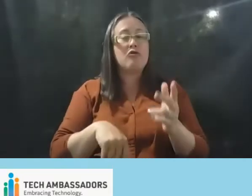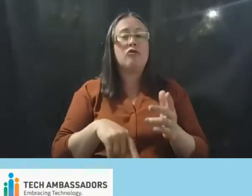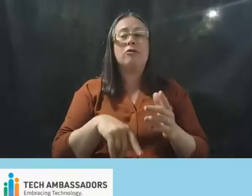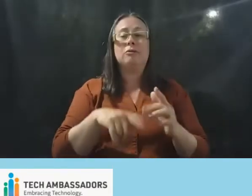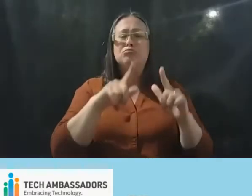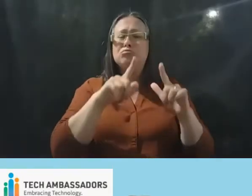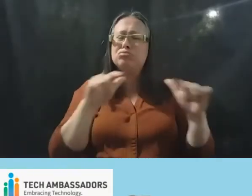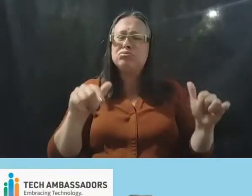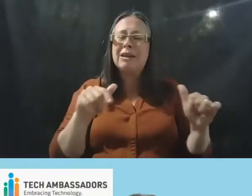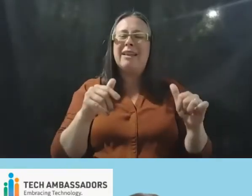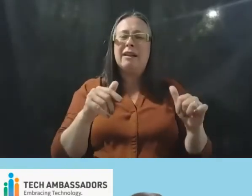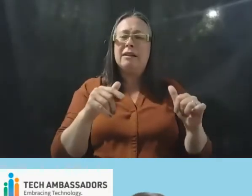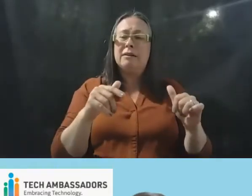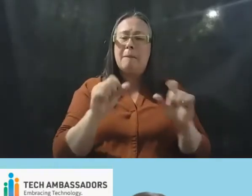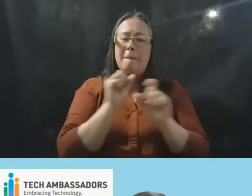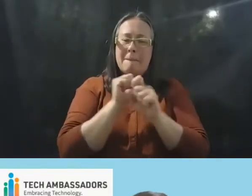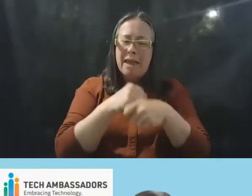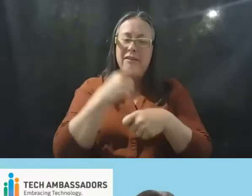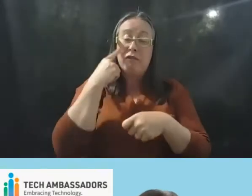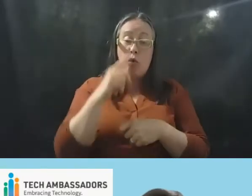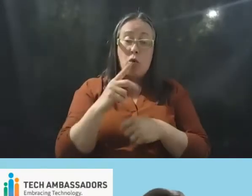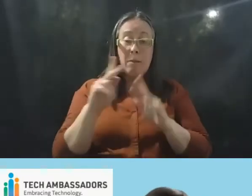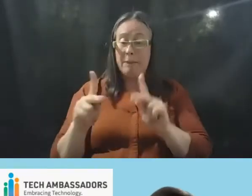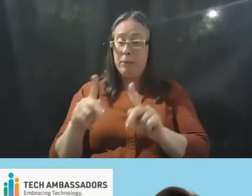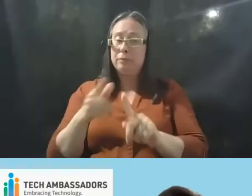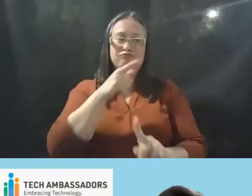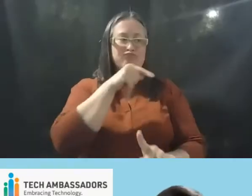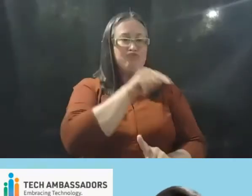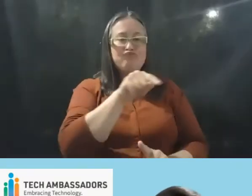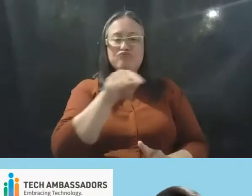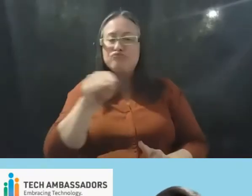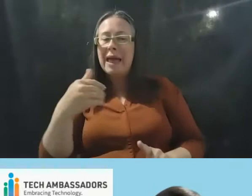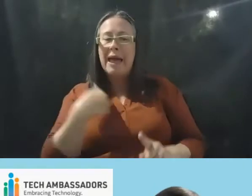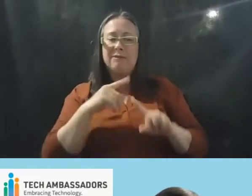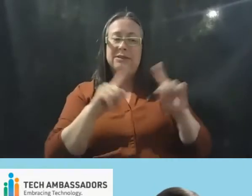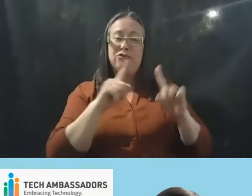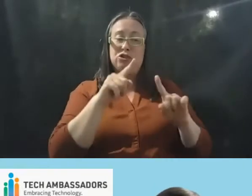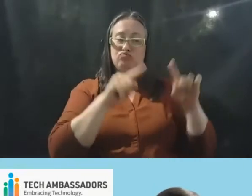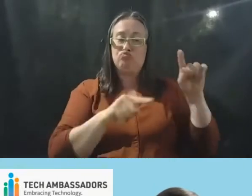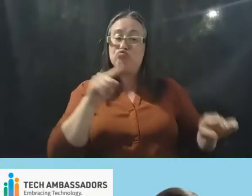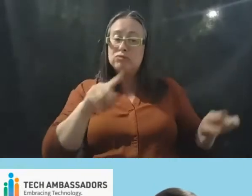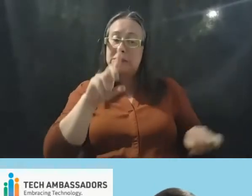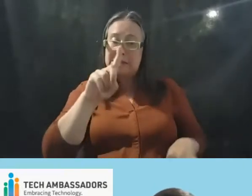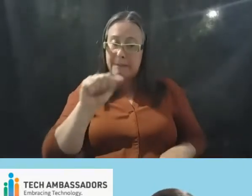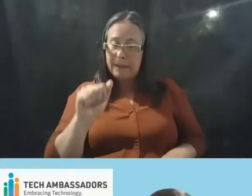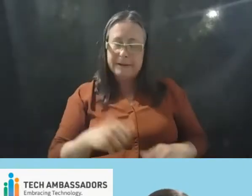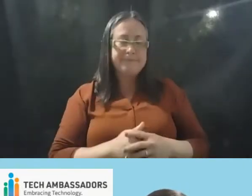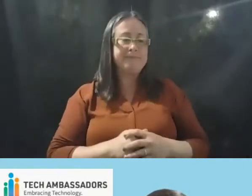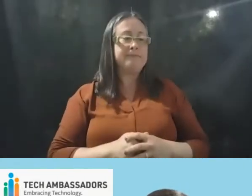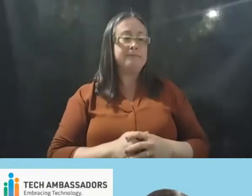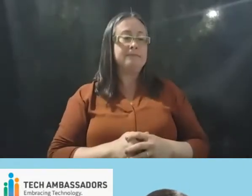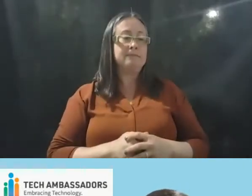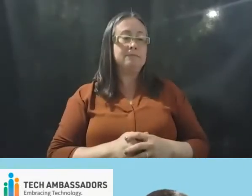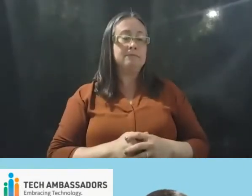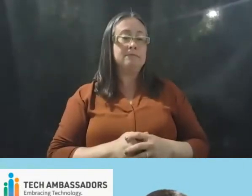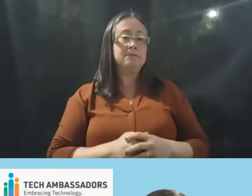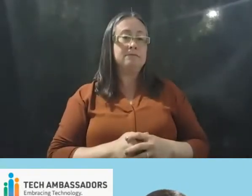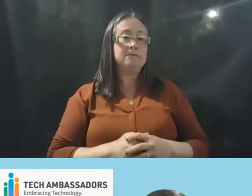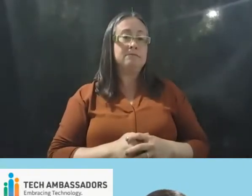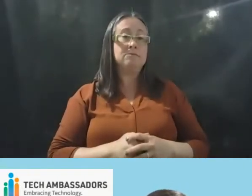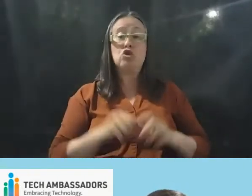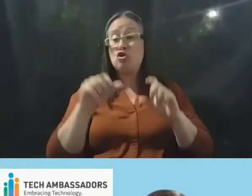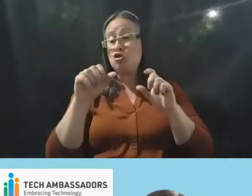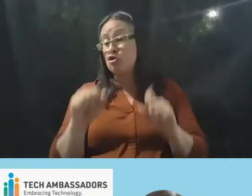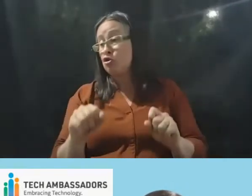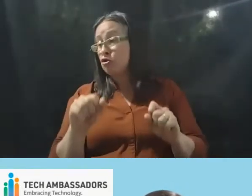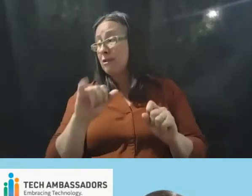types, you know, certain types of disabilities. It could be mainstream consumer devices such as